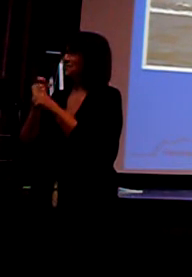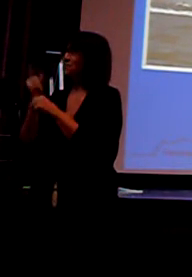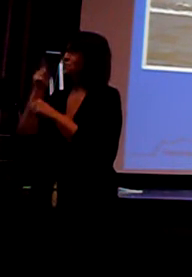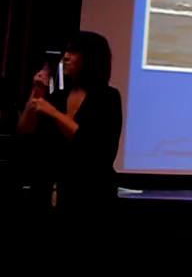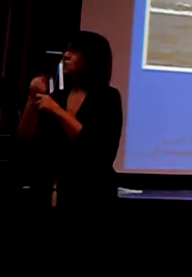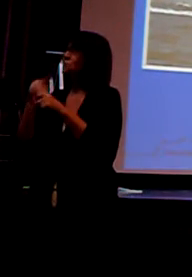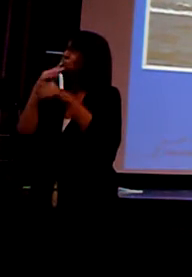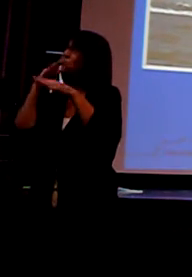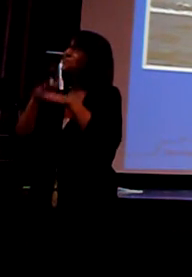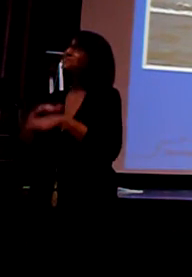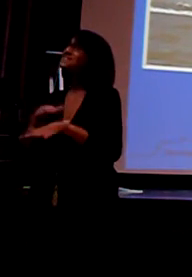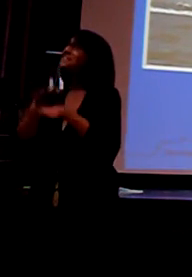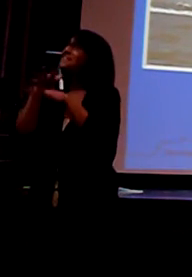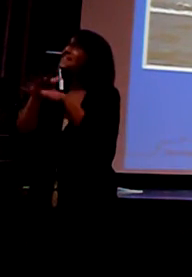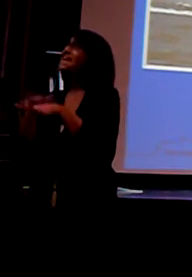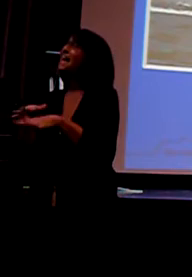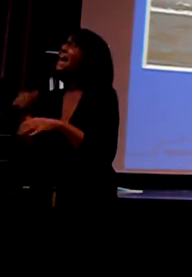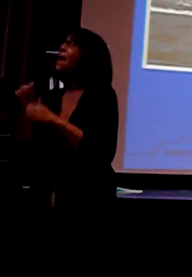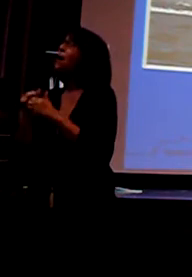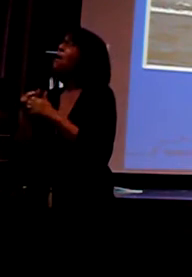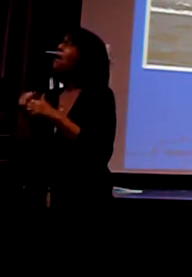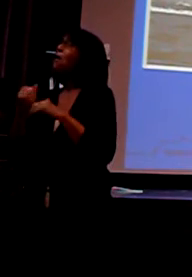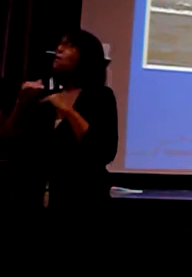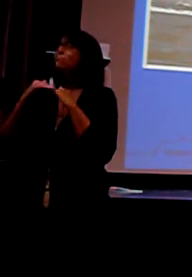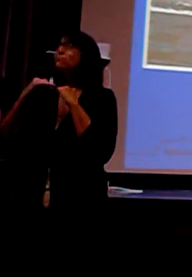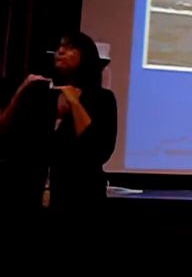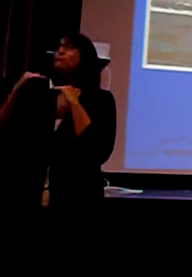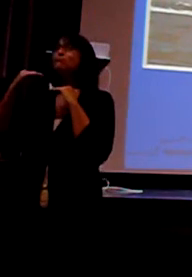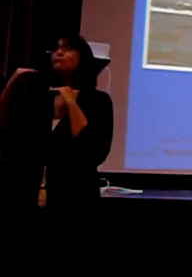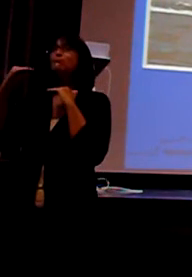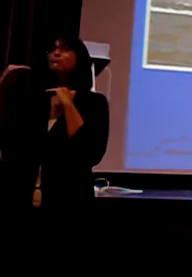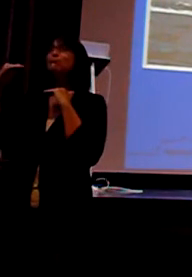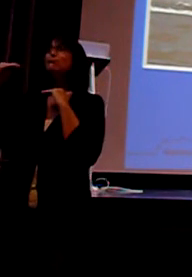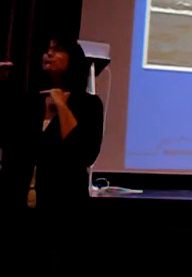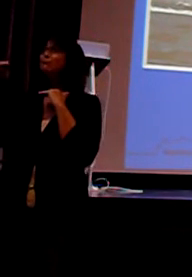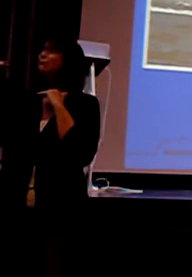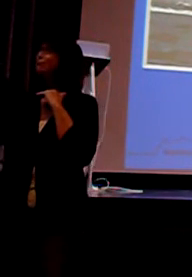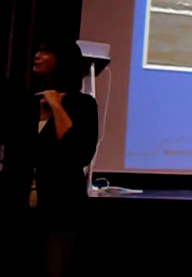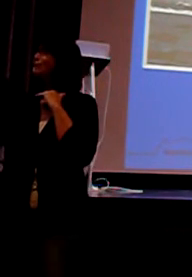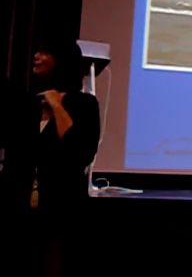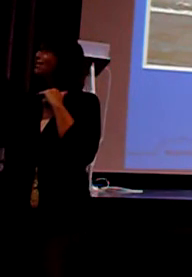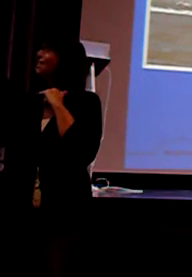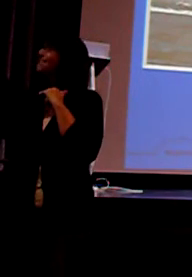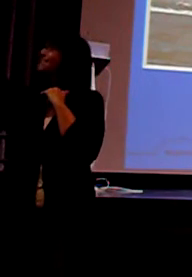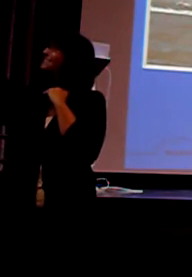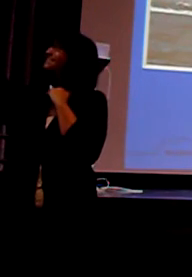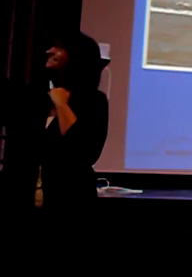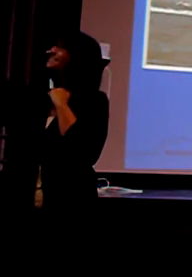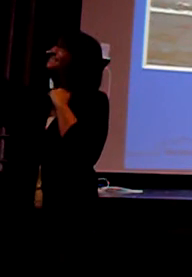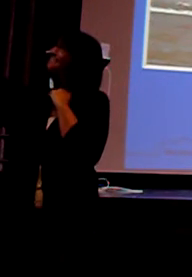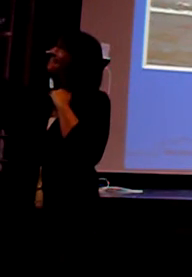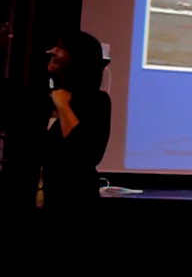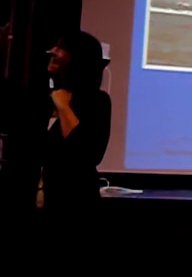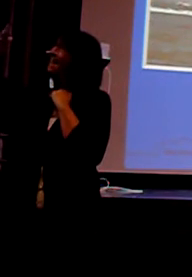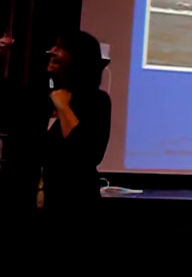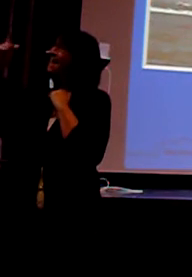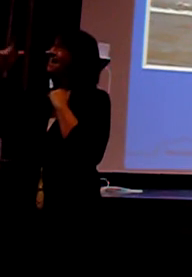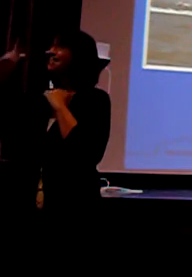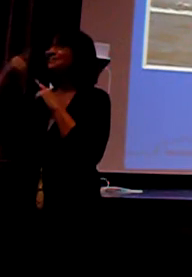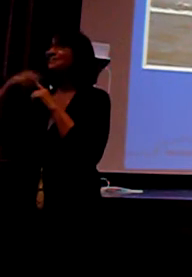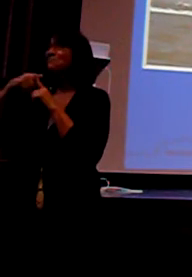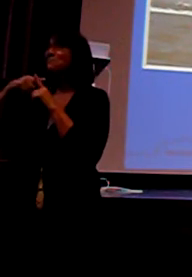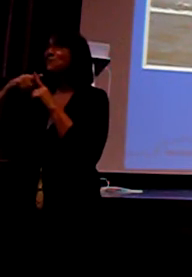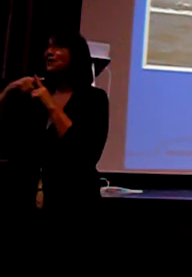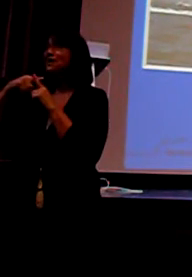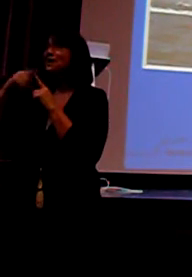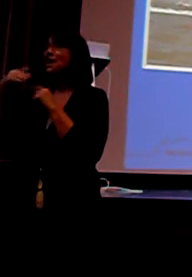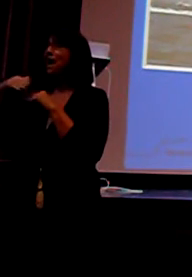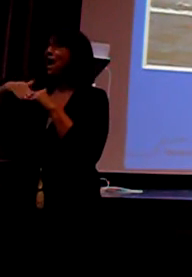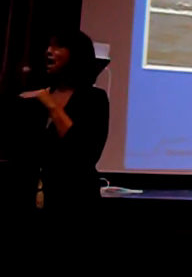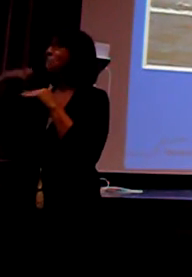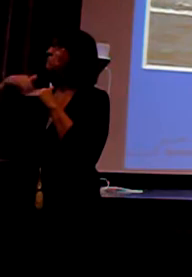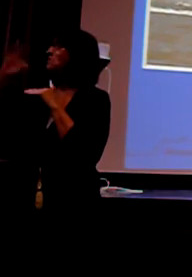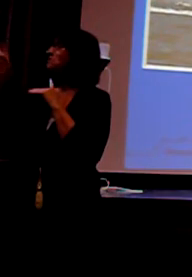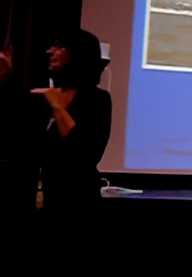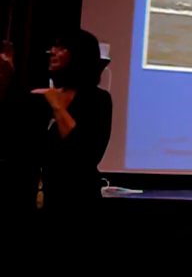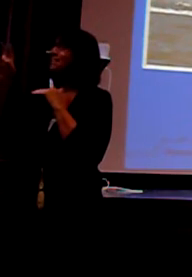to sea, because just with a flat sea, almost like a lake, and the sun and 24, 25 degrees, upper